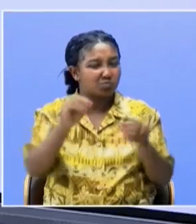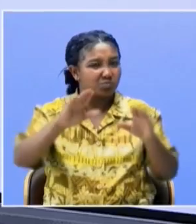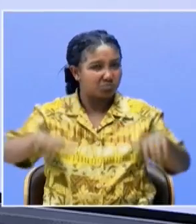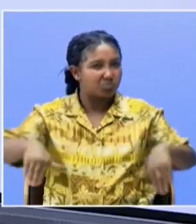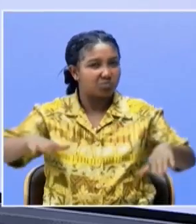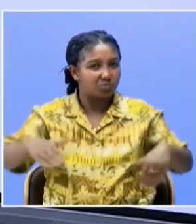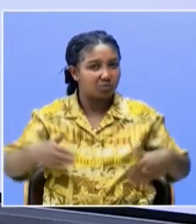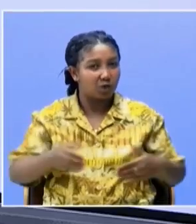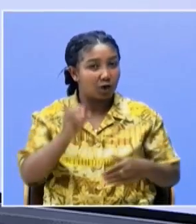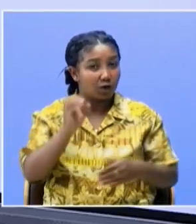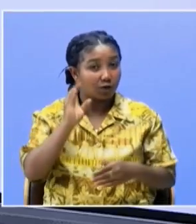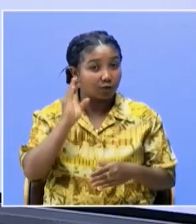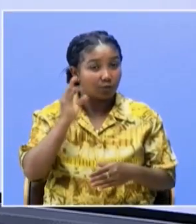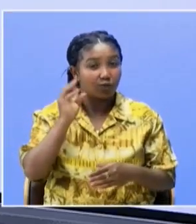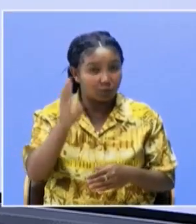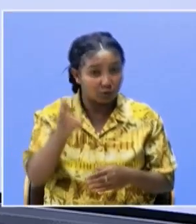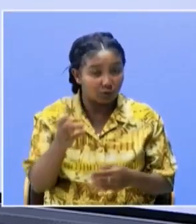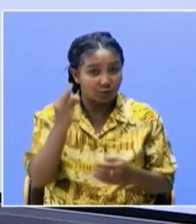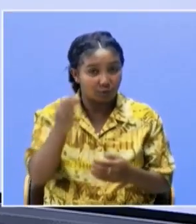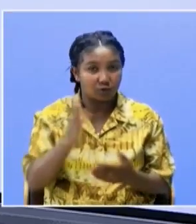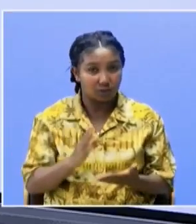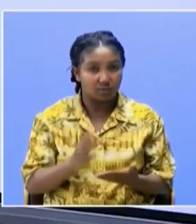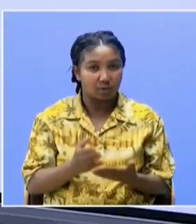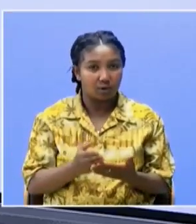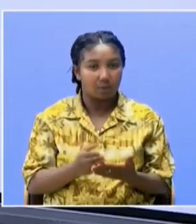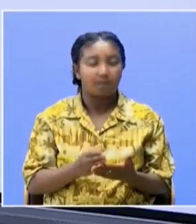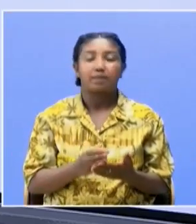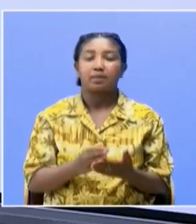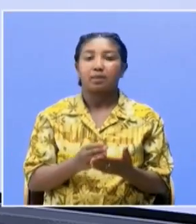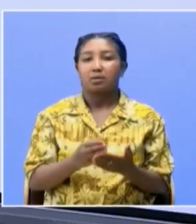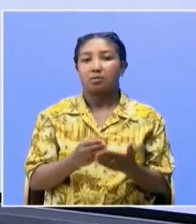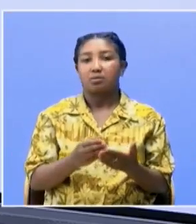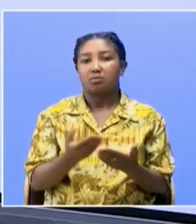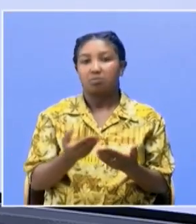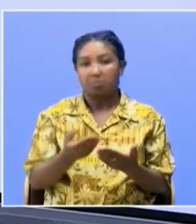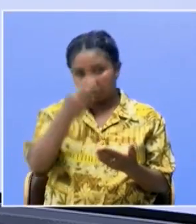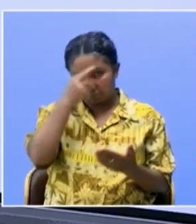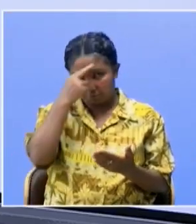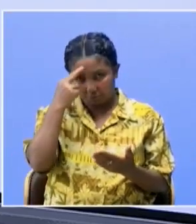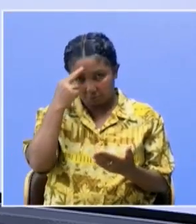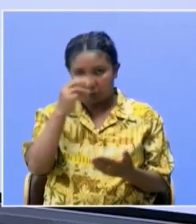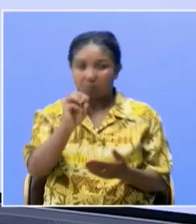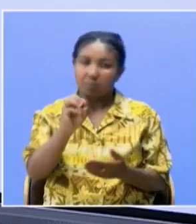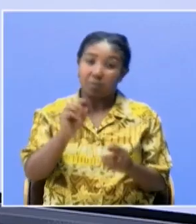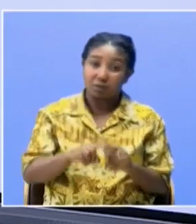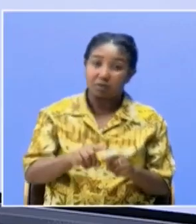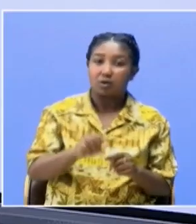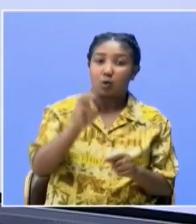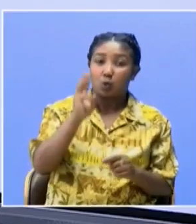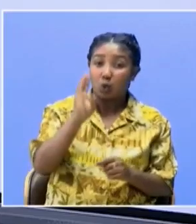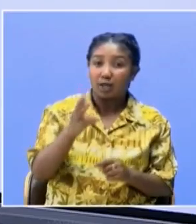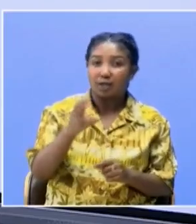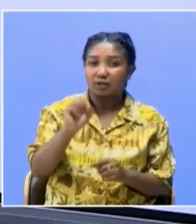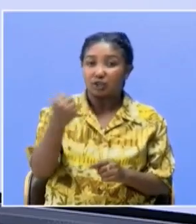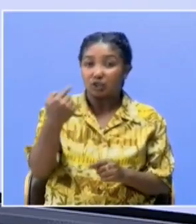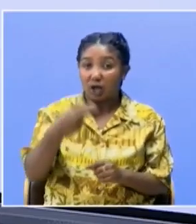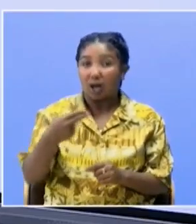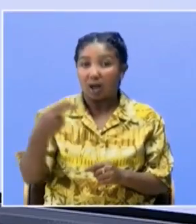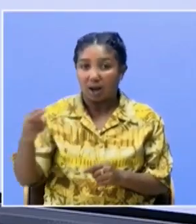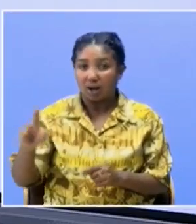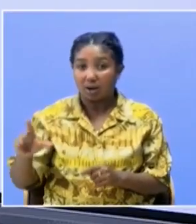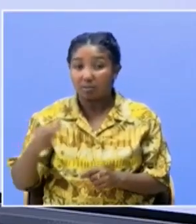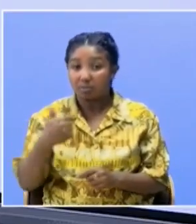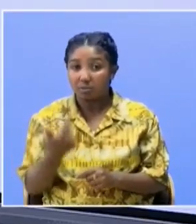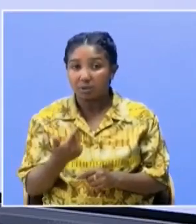case of future, yeah? But it is a future auxiliary, will and shall. Yes? And will and